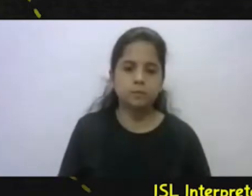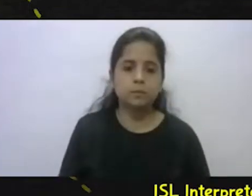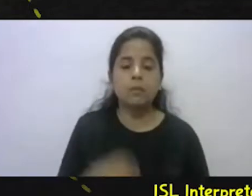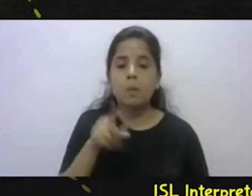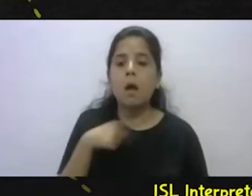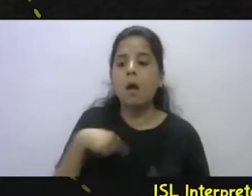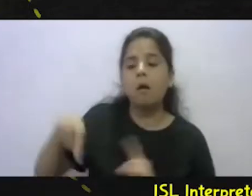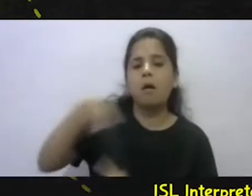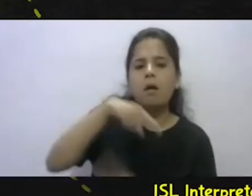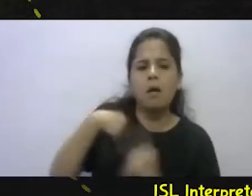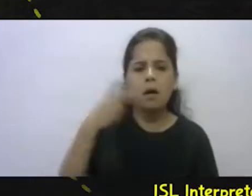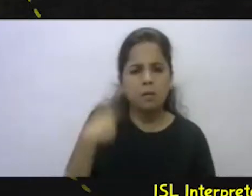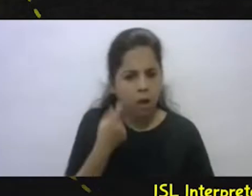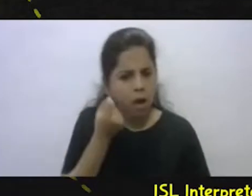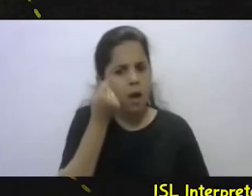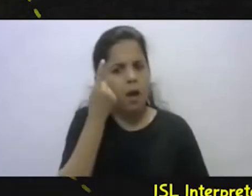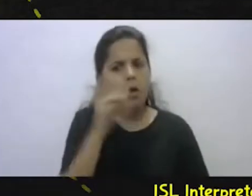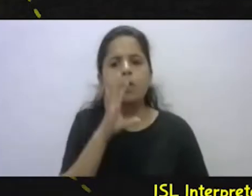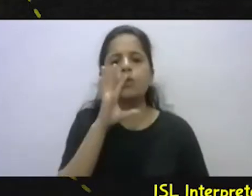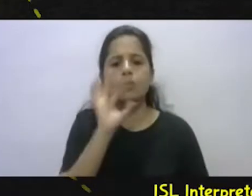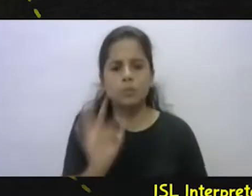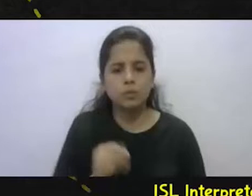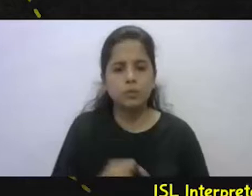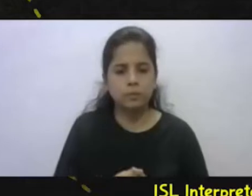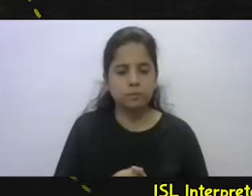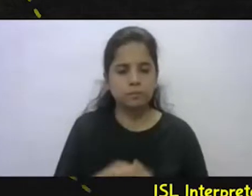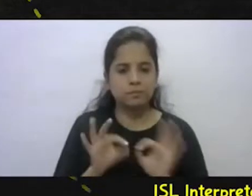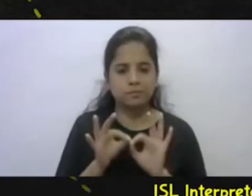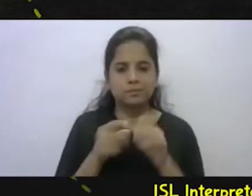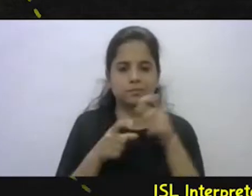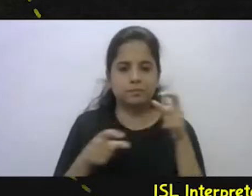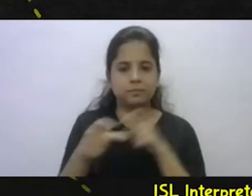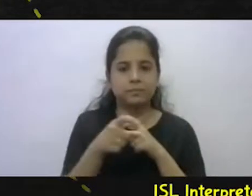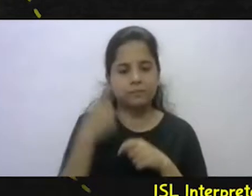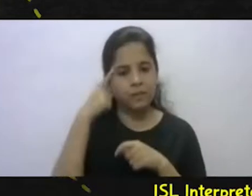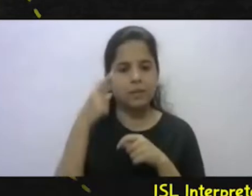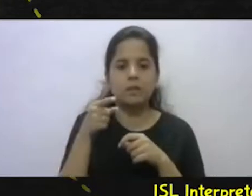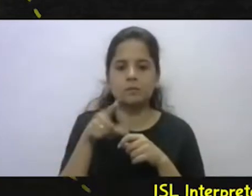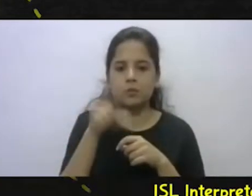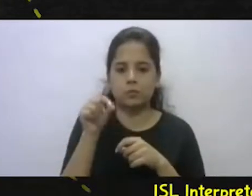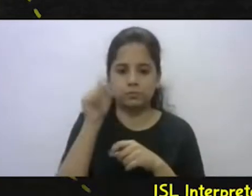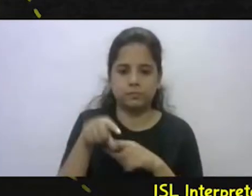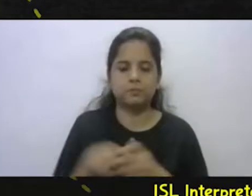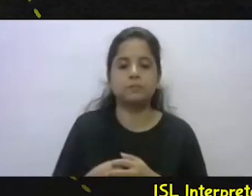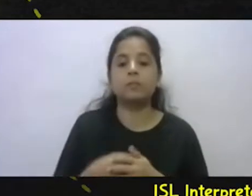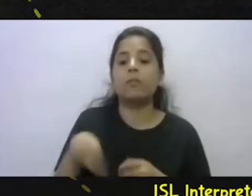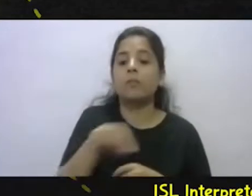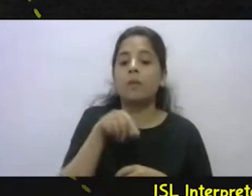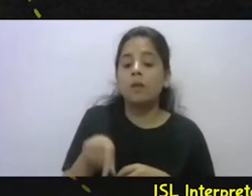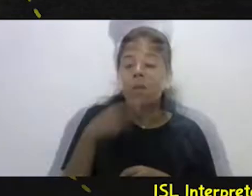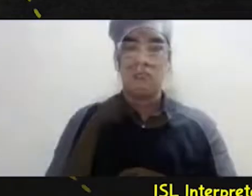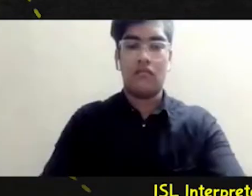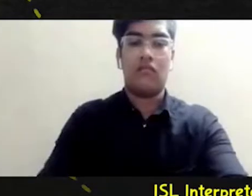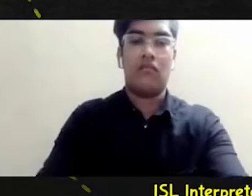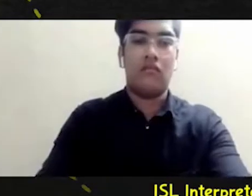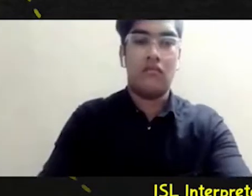at that time, I realized that actually there was a lot more political will in support of LGBTQ plus rights as well, right? One of